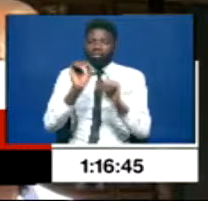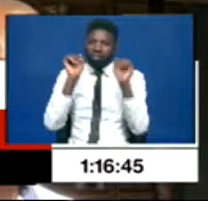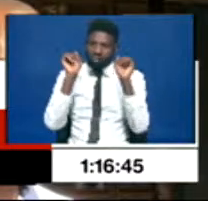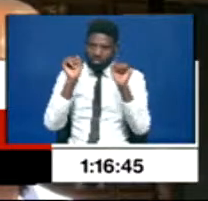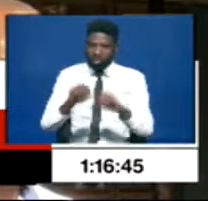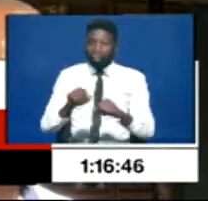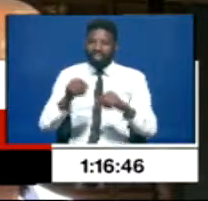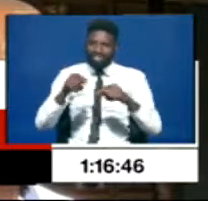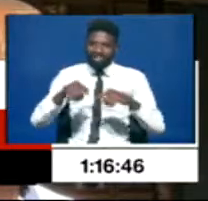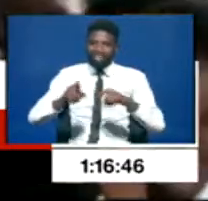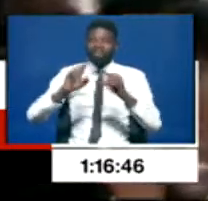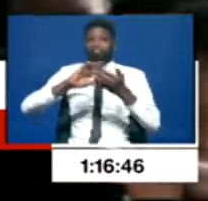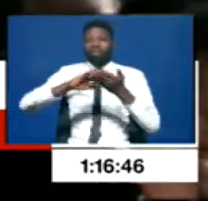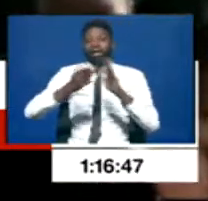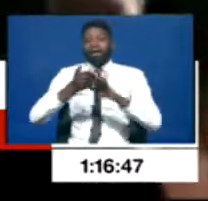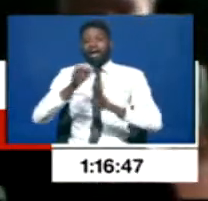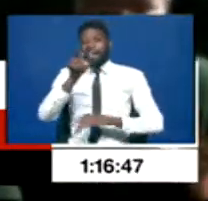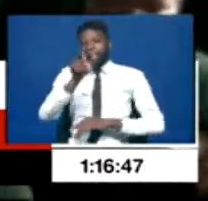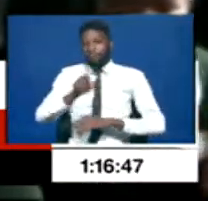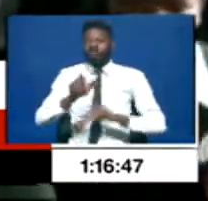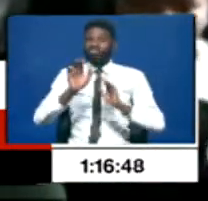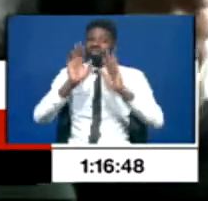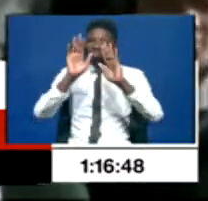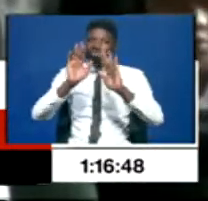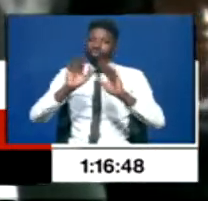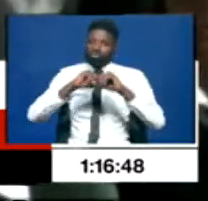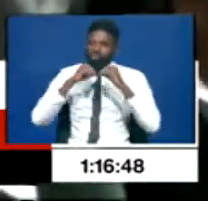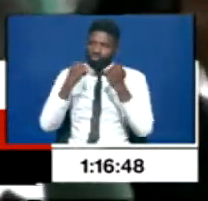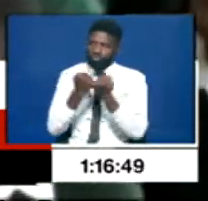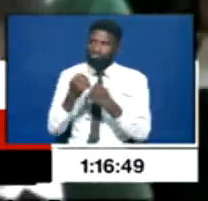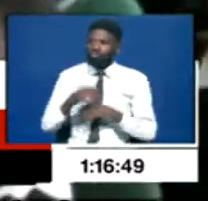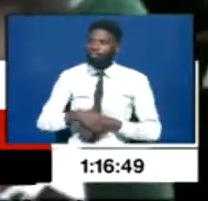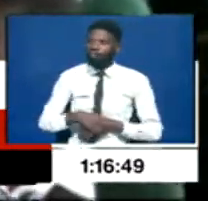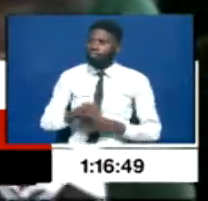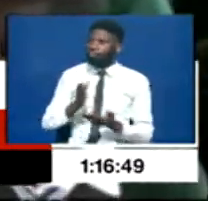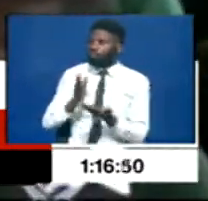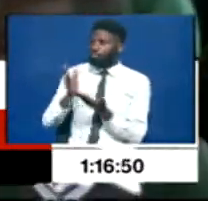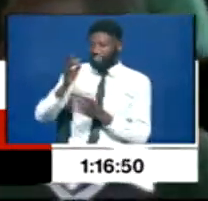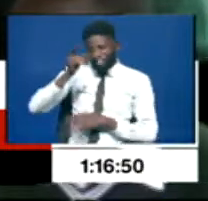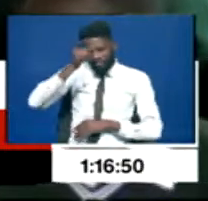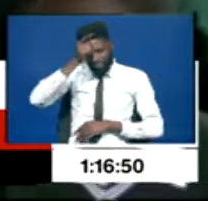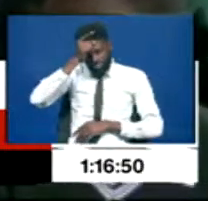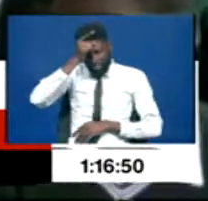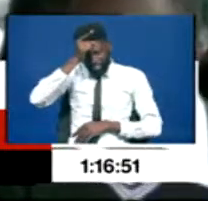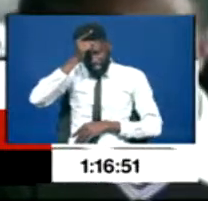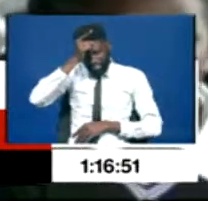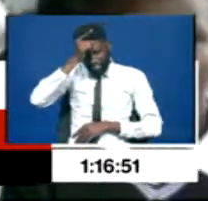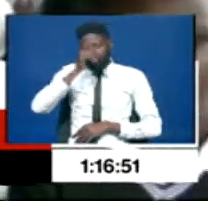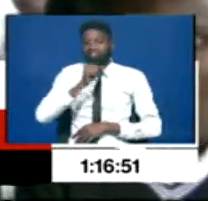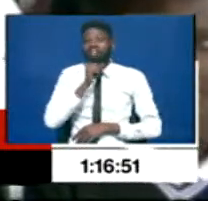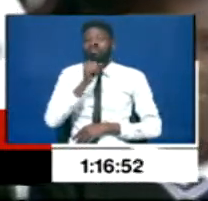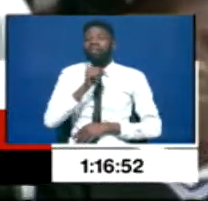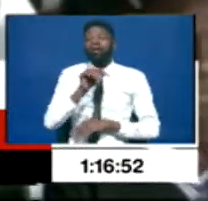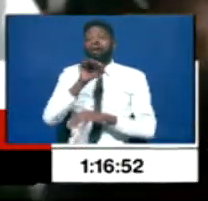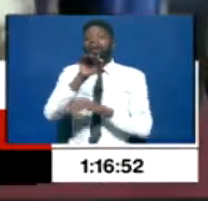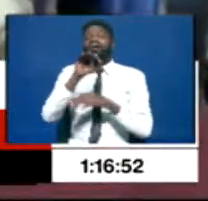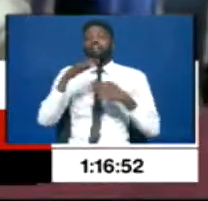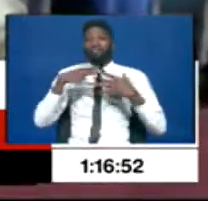a useful person. Meanwhile, in Area Gesture, a village elder has rallied residents in supporting the needy to get